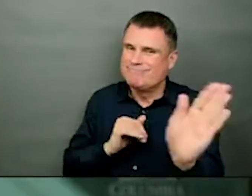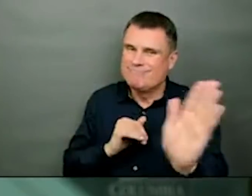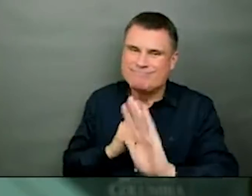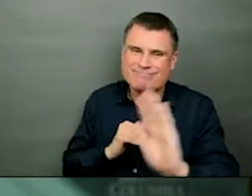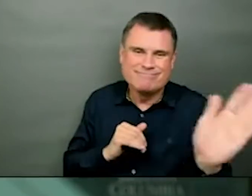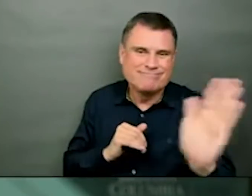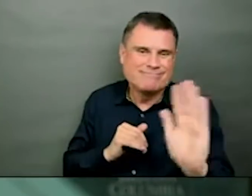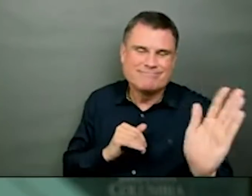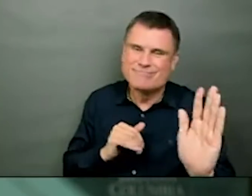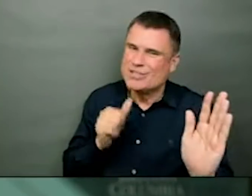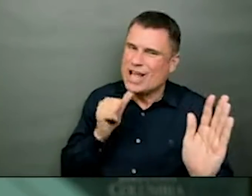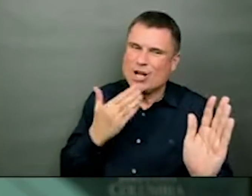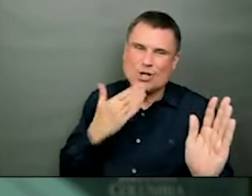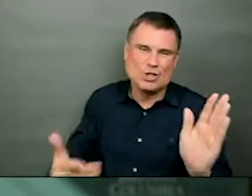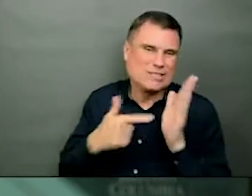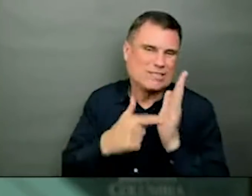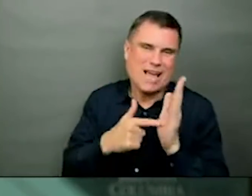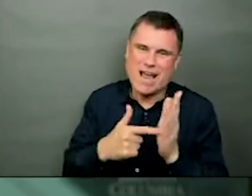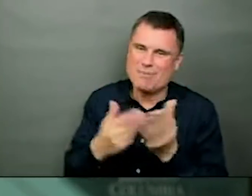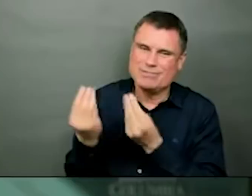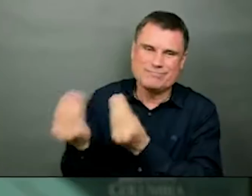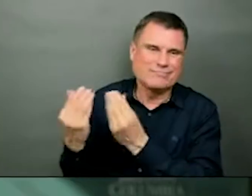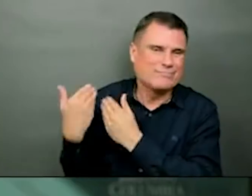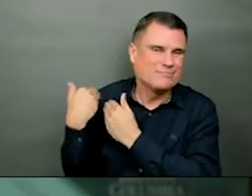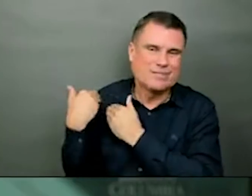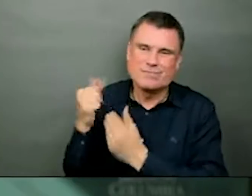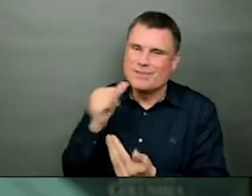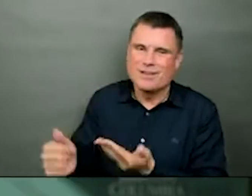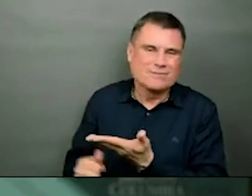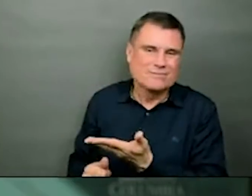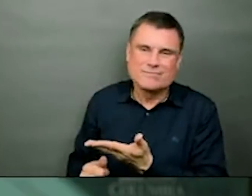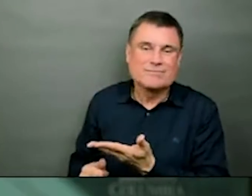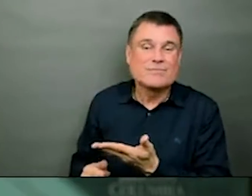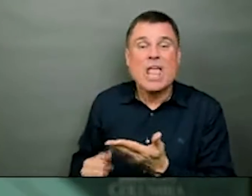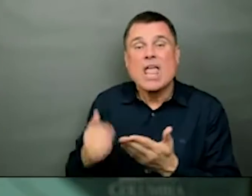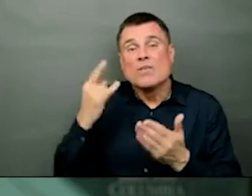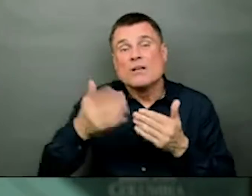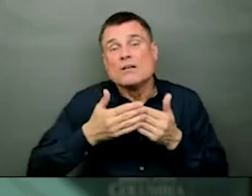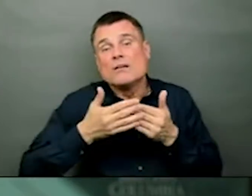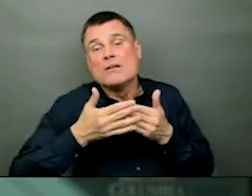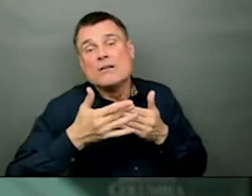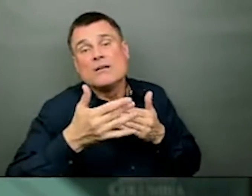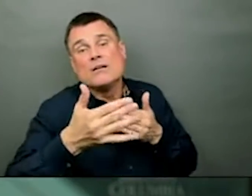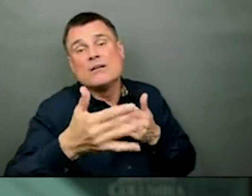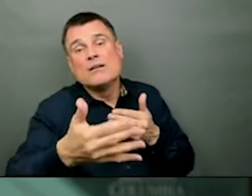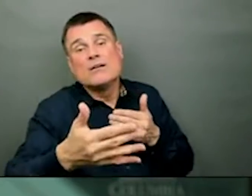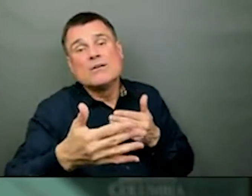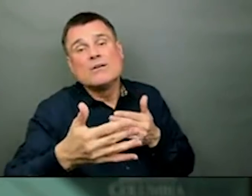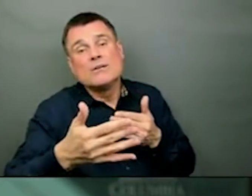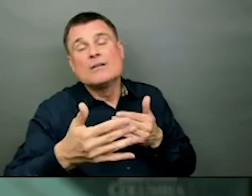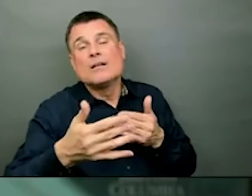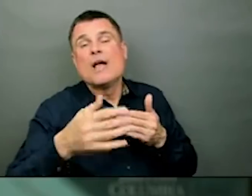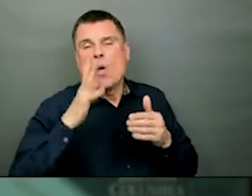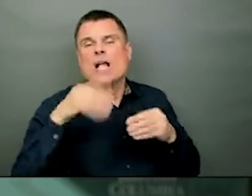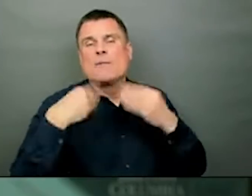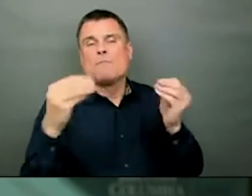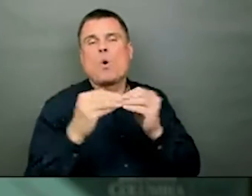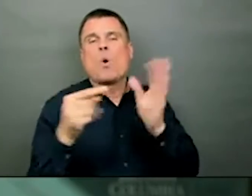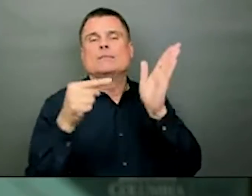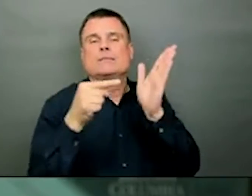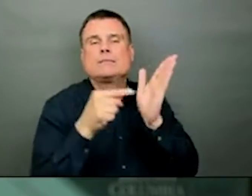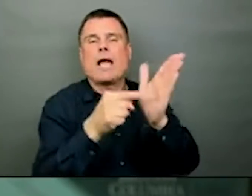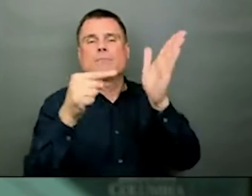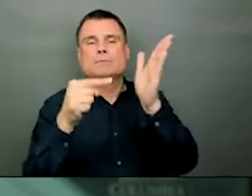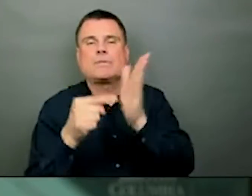some more examples of those for people, perhaps by infographics, so you can see the way in the present